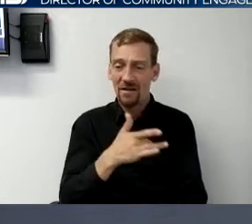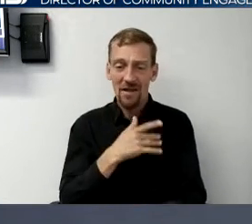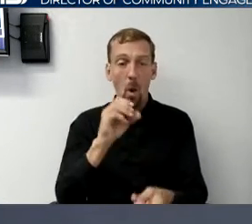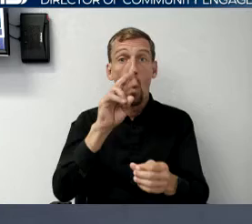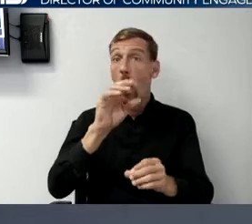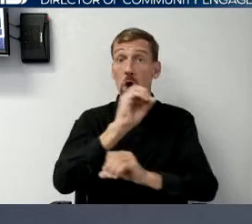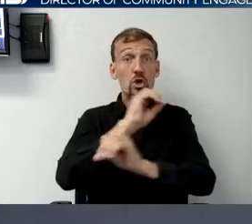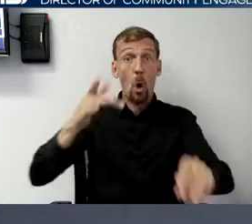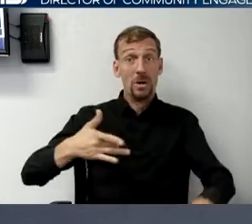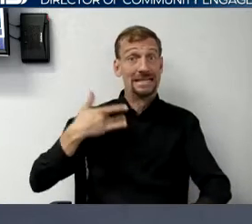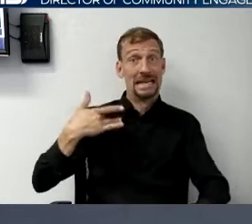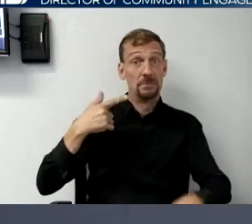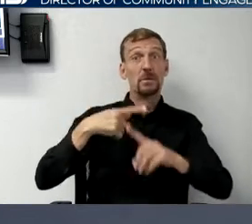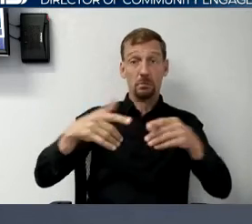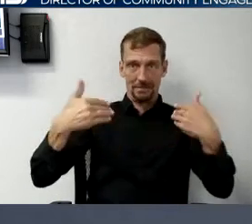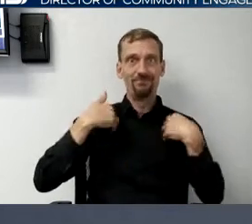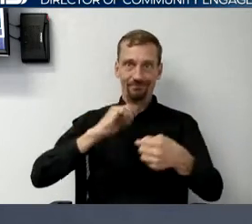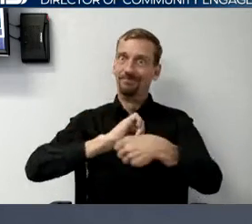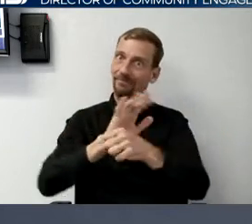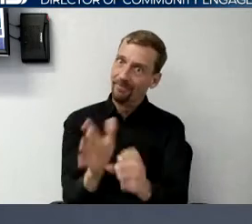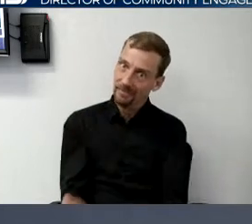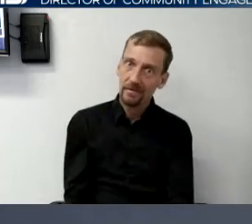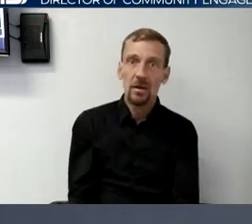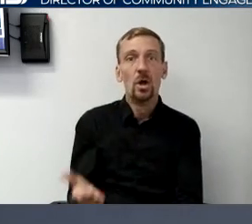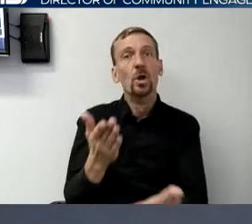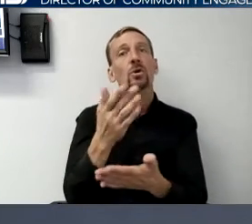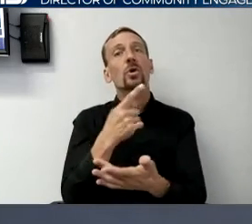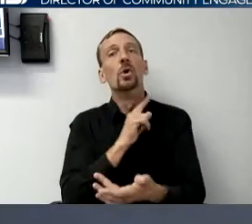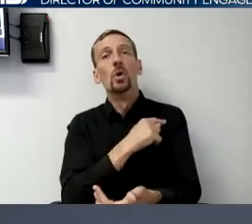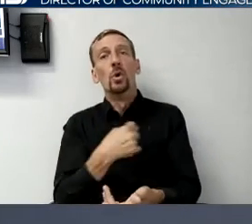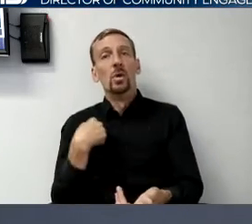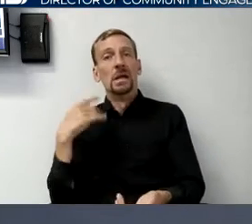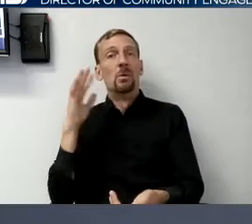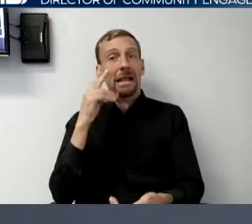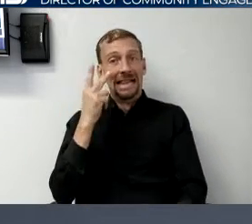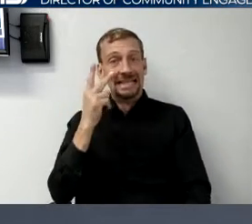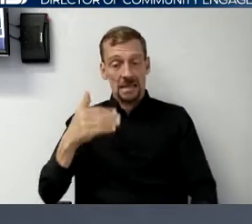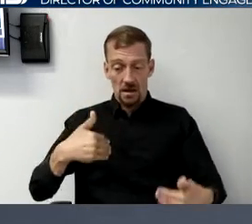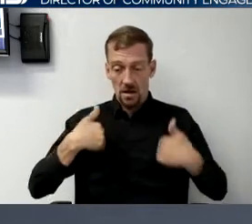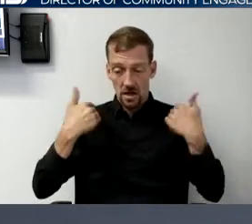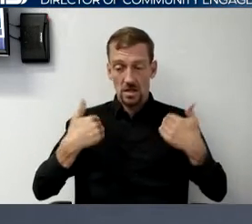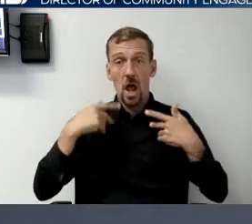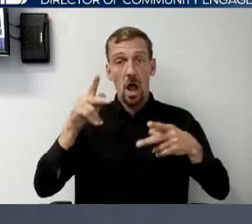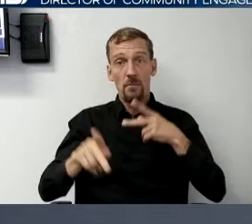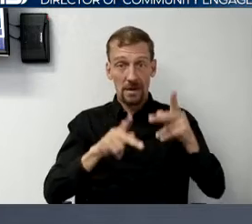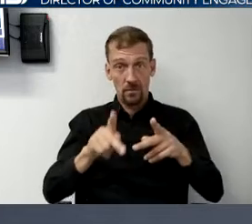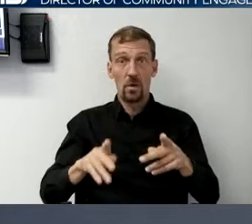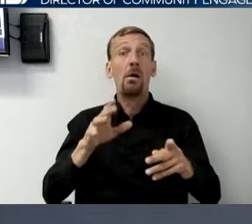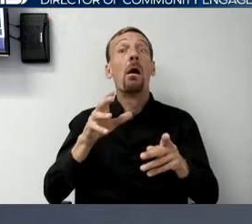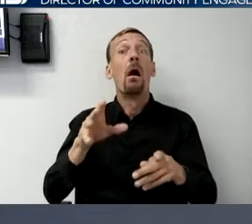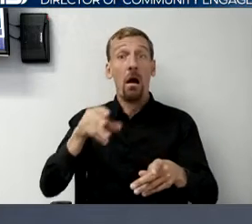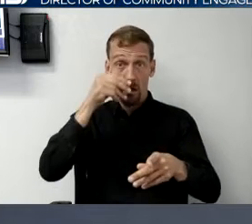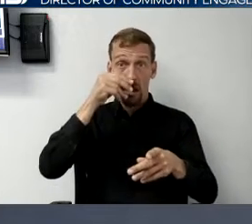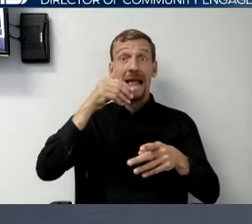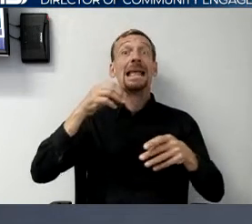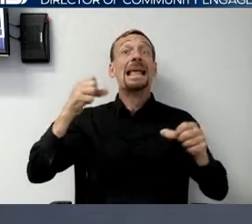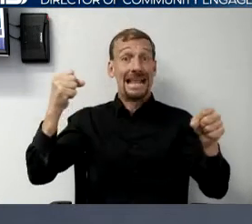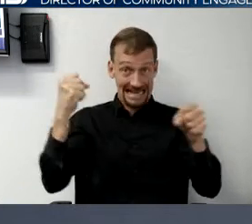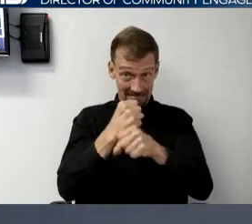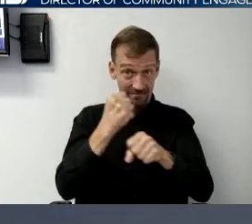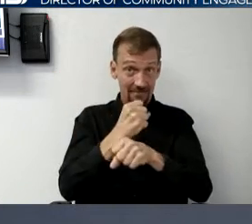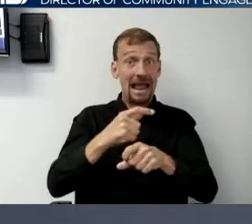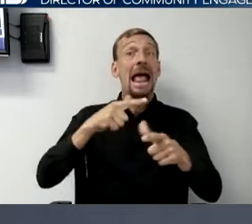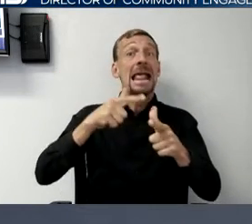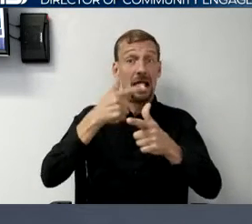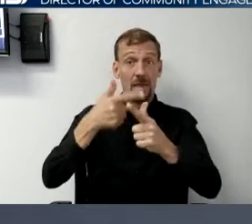want to see happen is young people contract the virus, successfully battle it at home, but they spread the